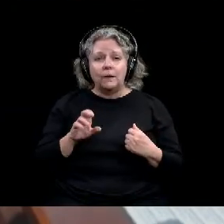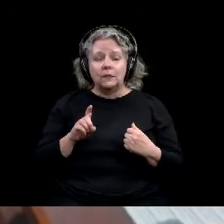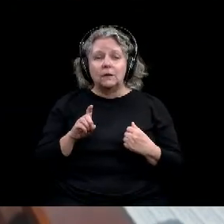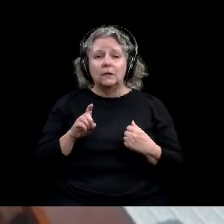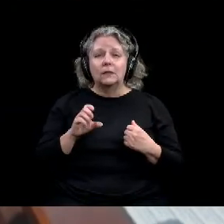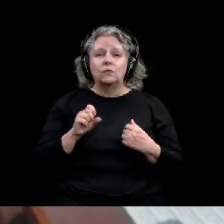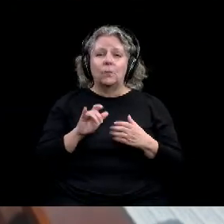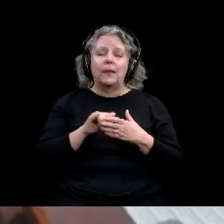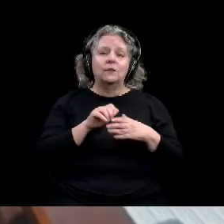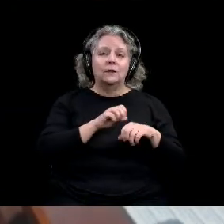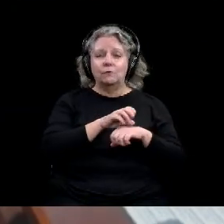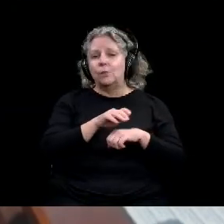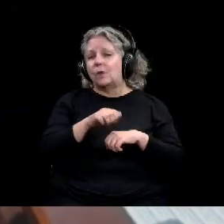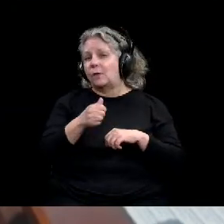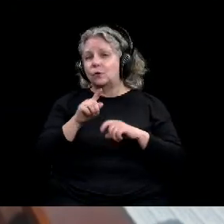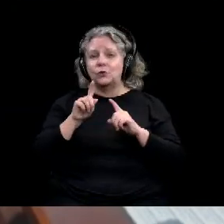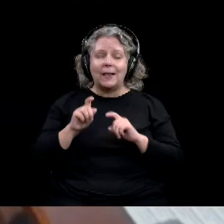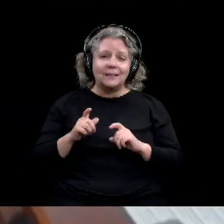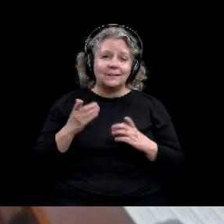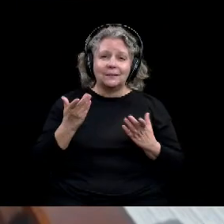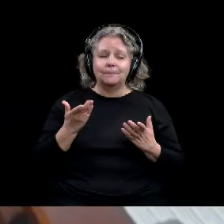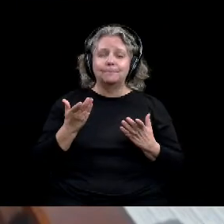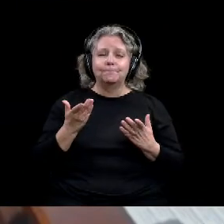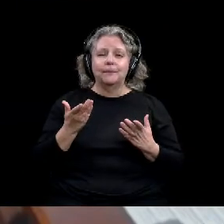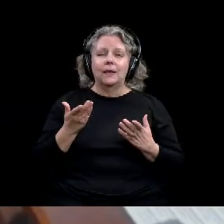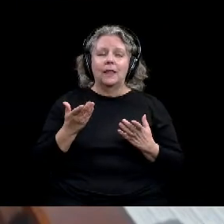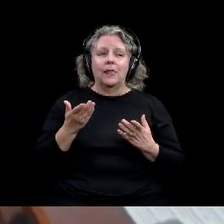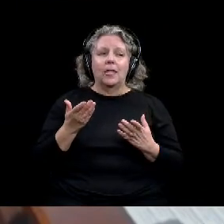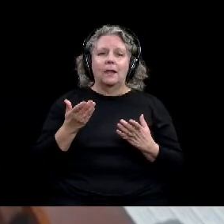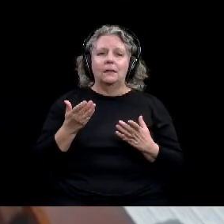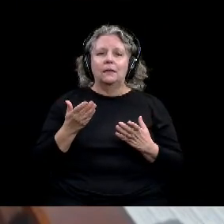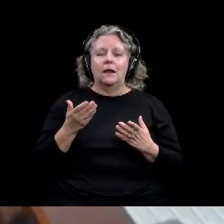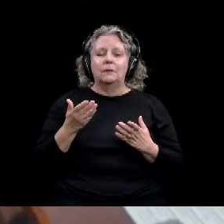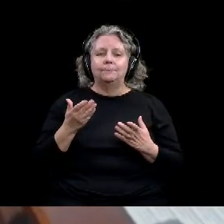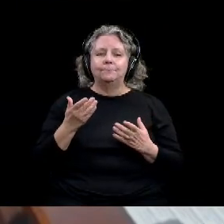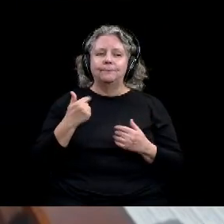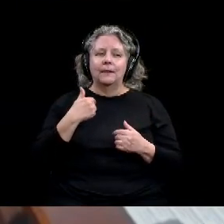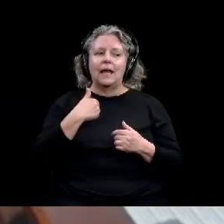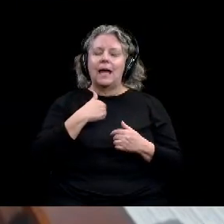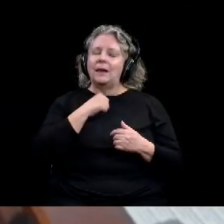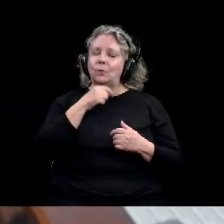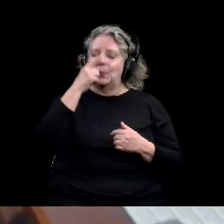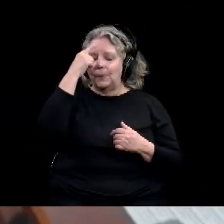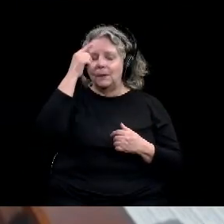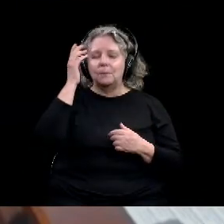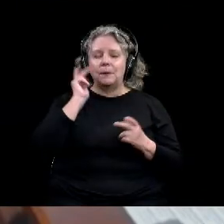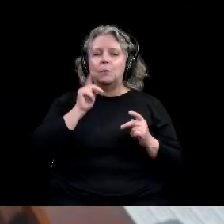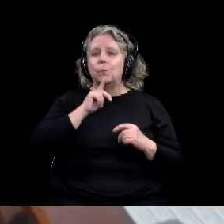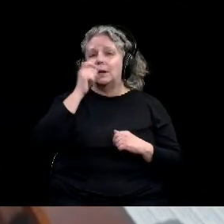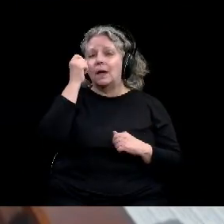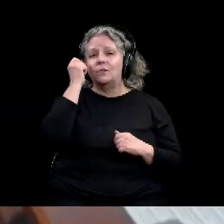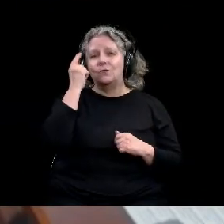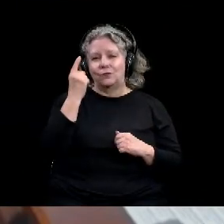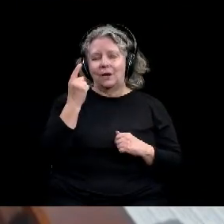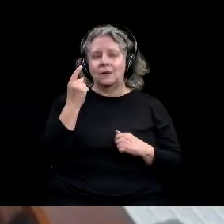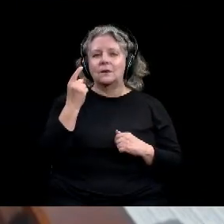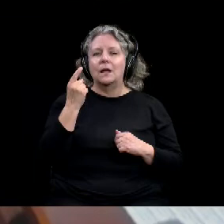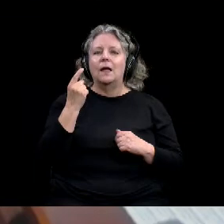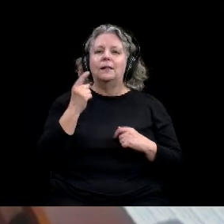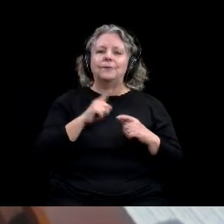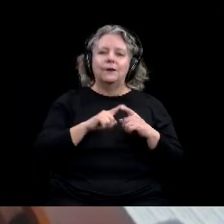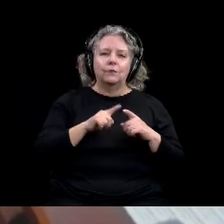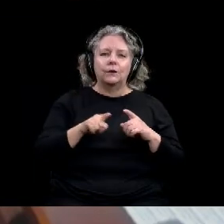people appreciate, or all the ripple effects of what this pandemic has done across healthcare. We do continue to function